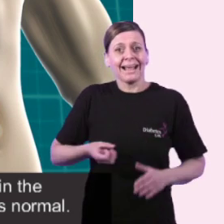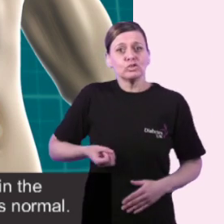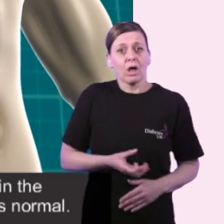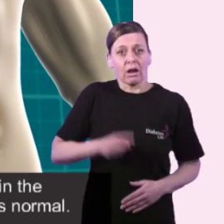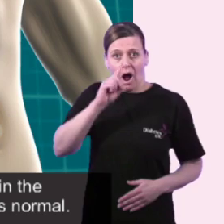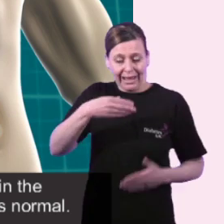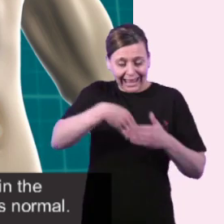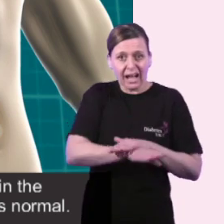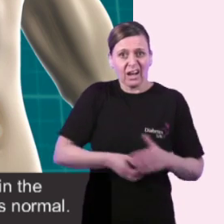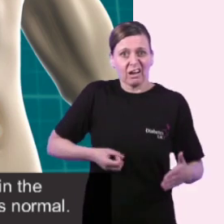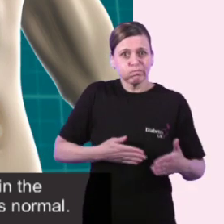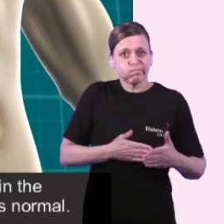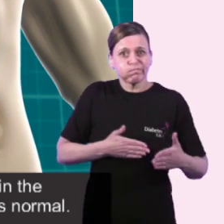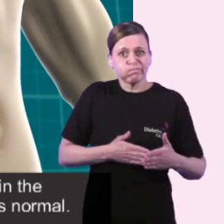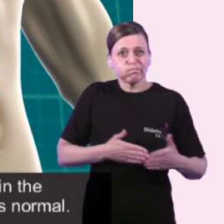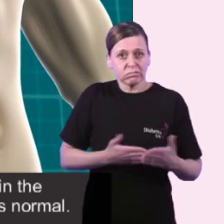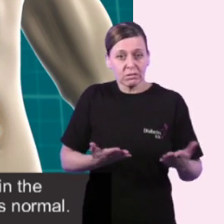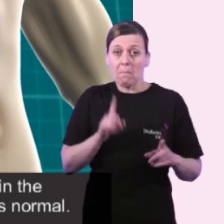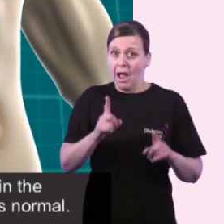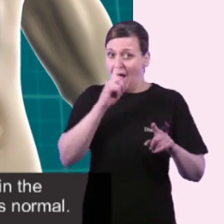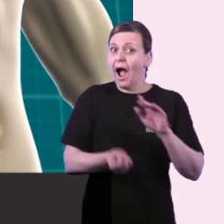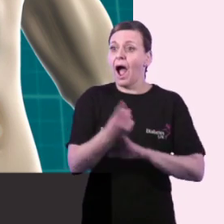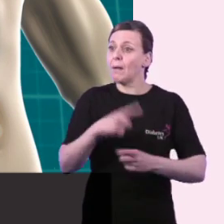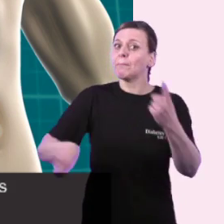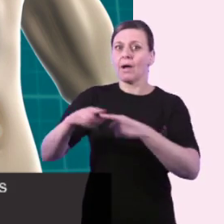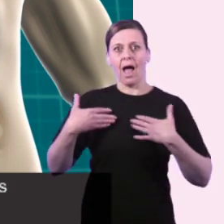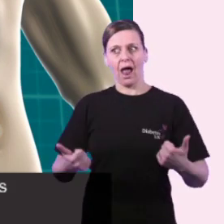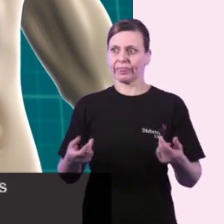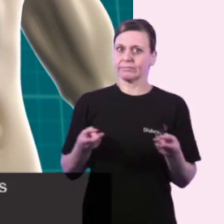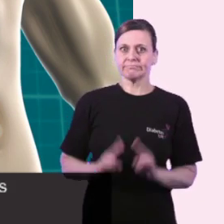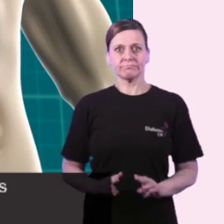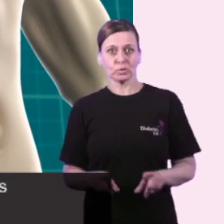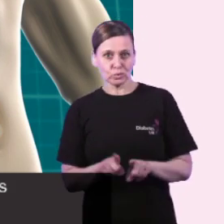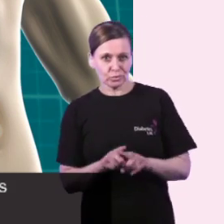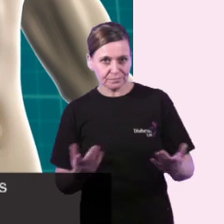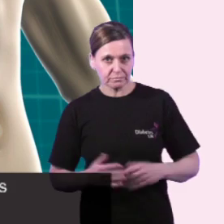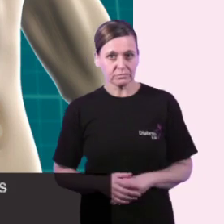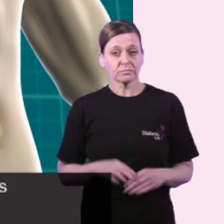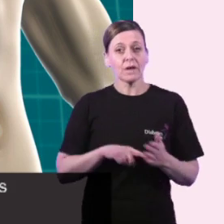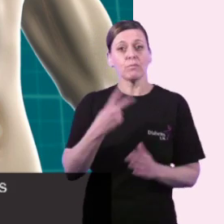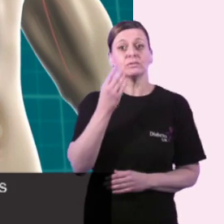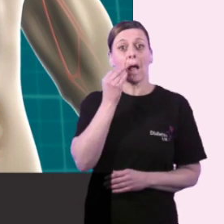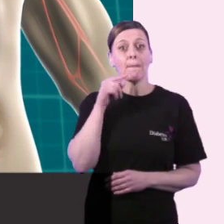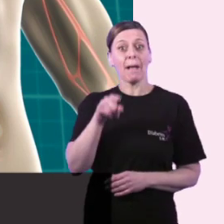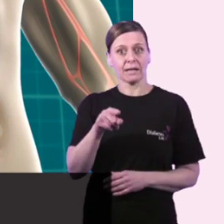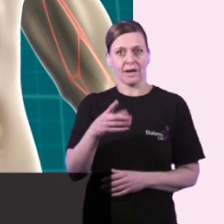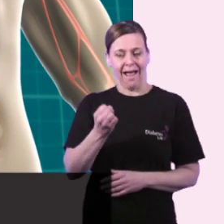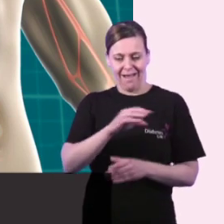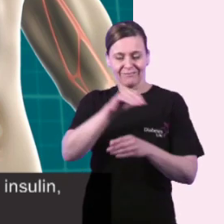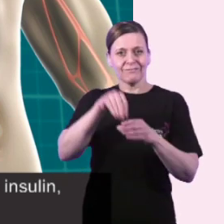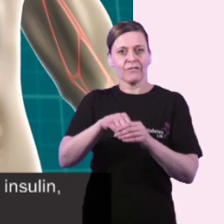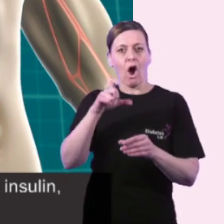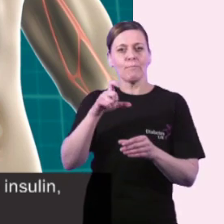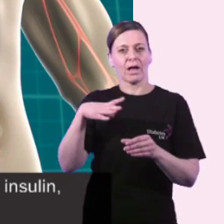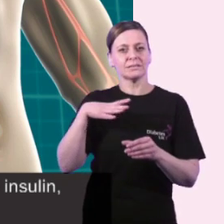in the stomach and digestive system as normal. That glucose then moves into the bloodstream. The pancreas